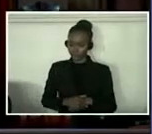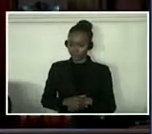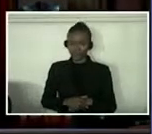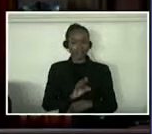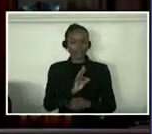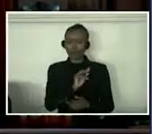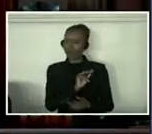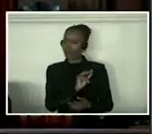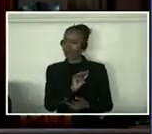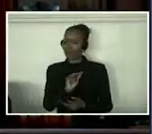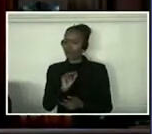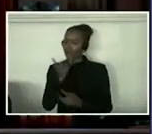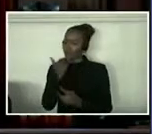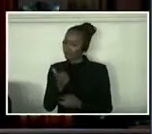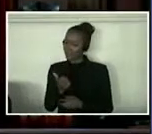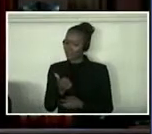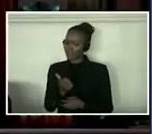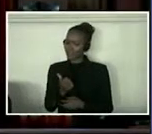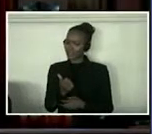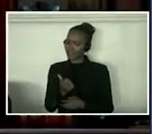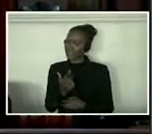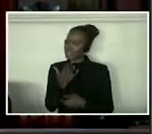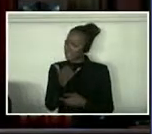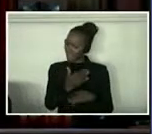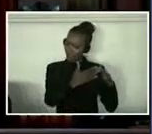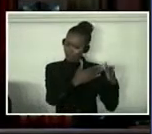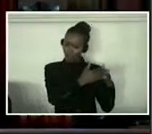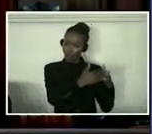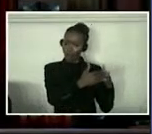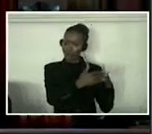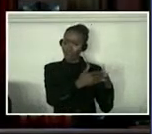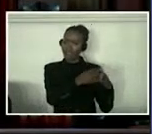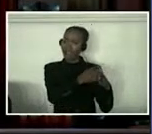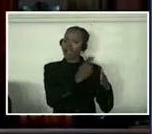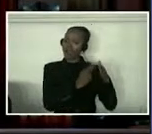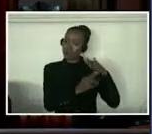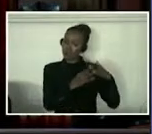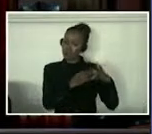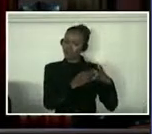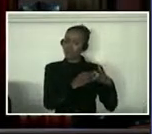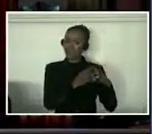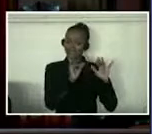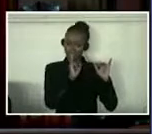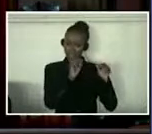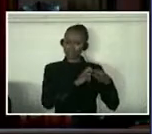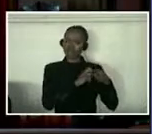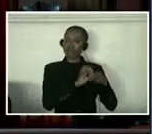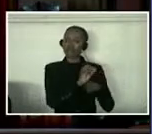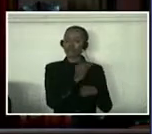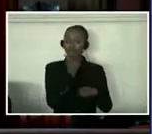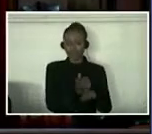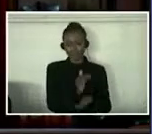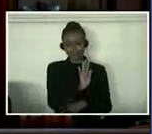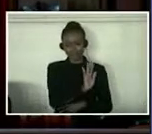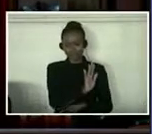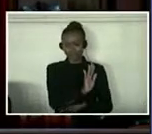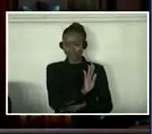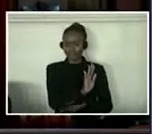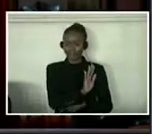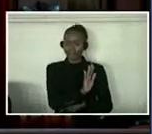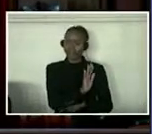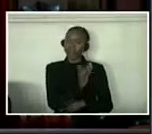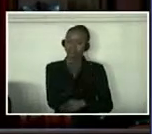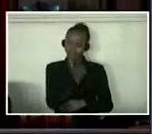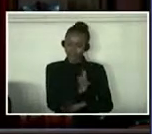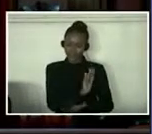no no no no no really this corner is creating serious problems i want to complete with you i want to